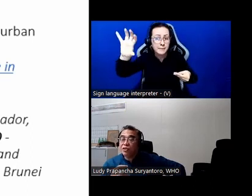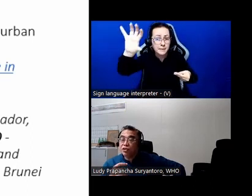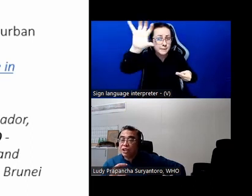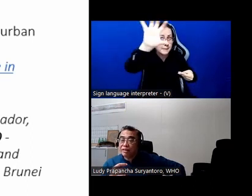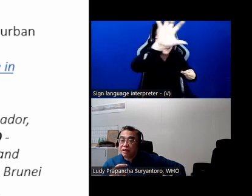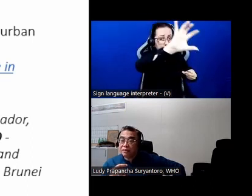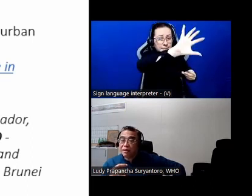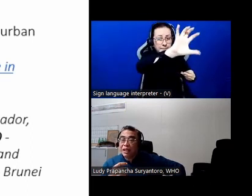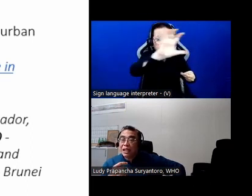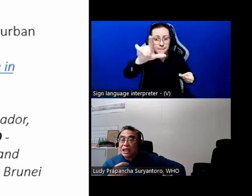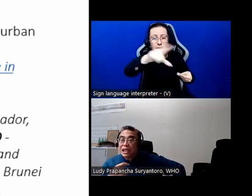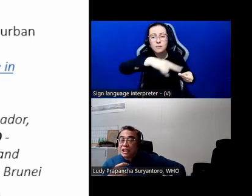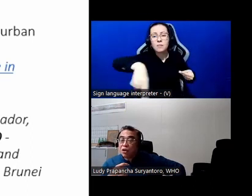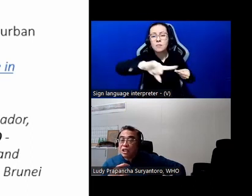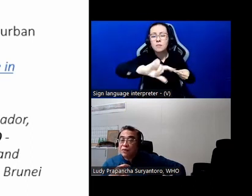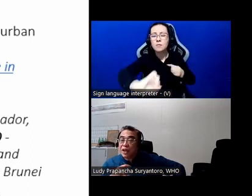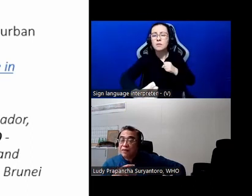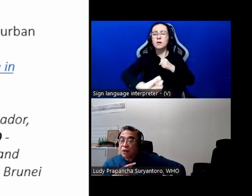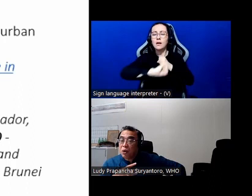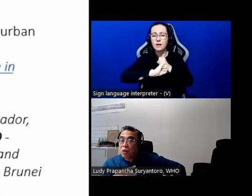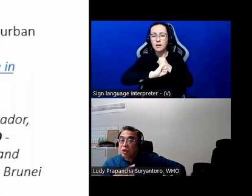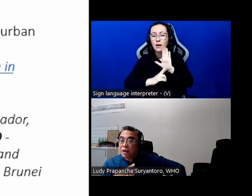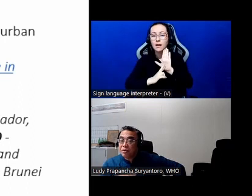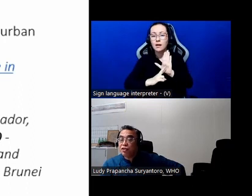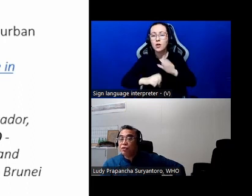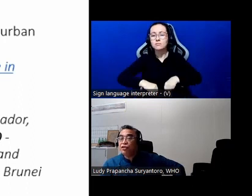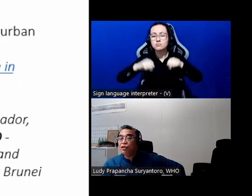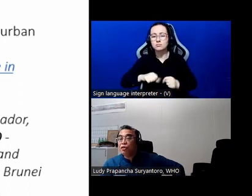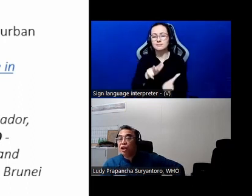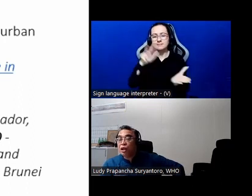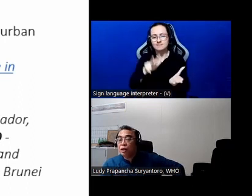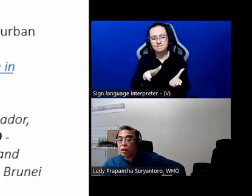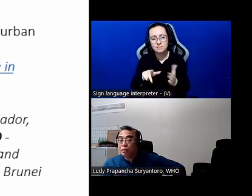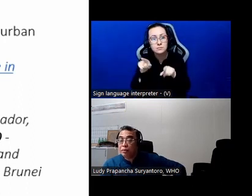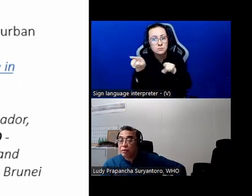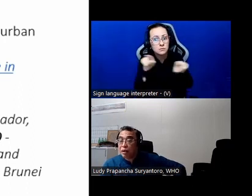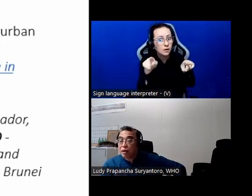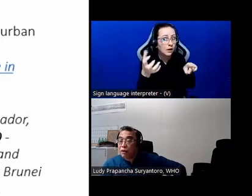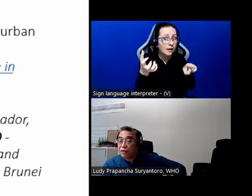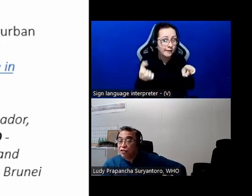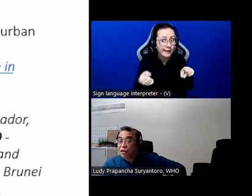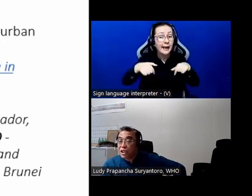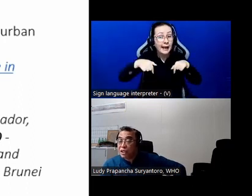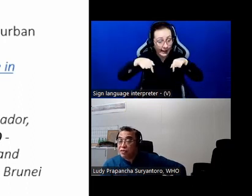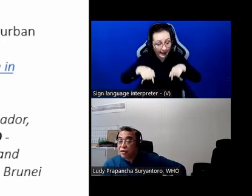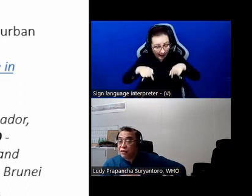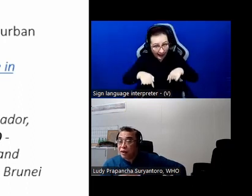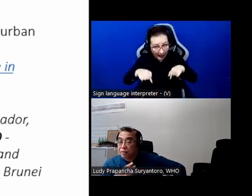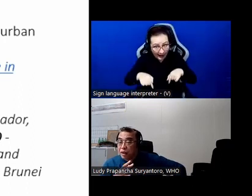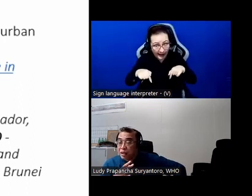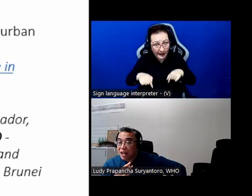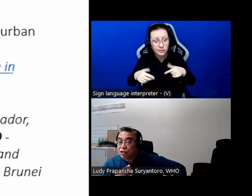the resolution itself. In this context, we have all WHO regional office in terms